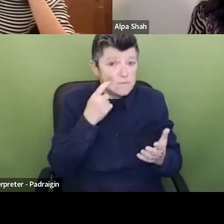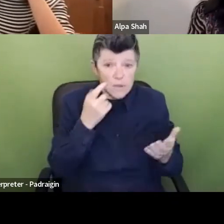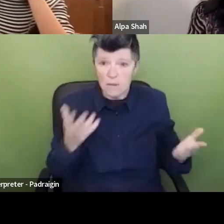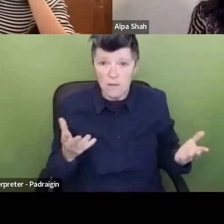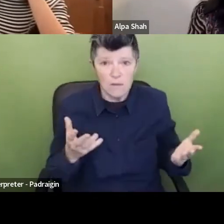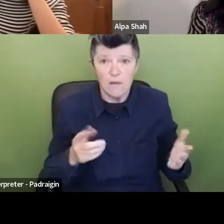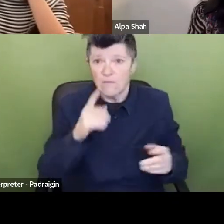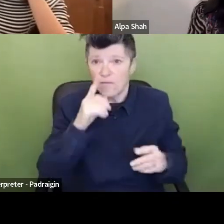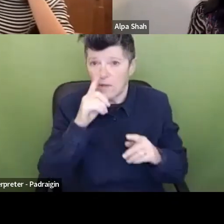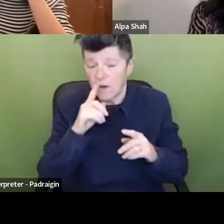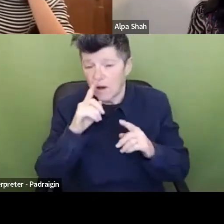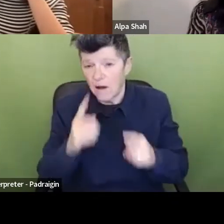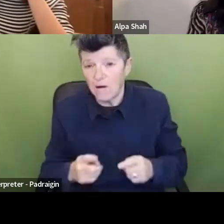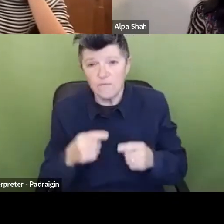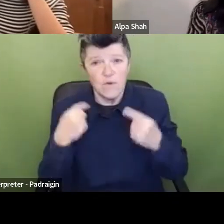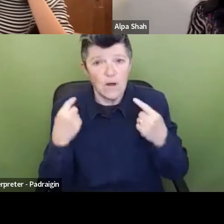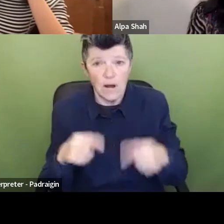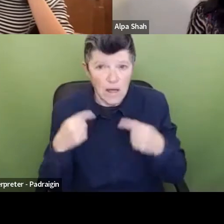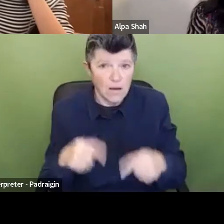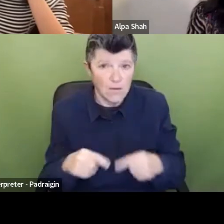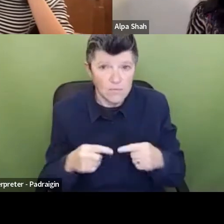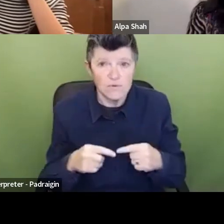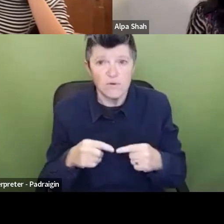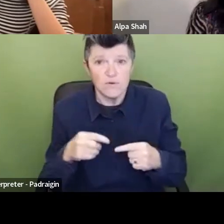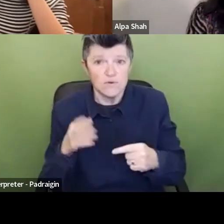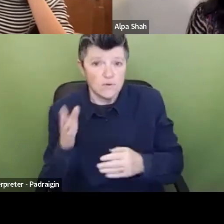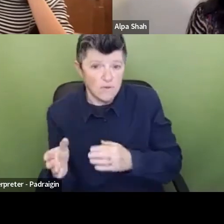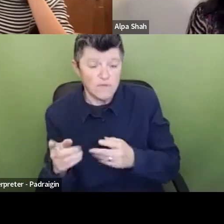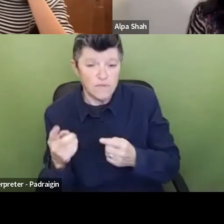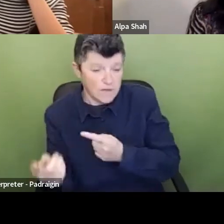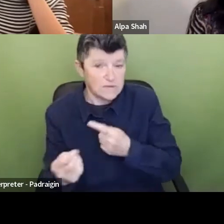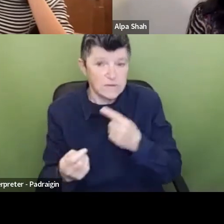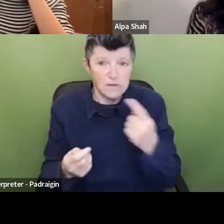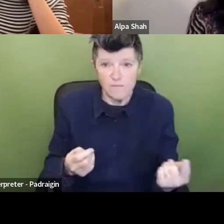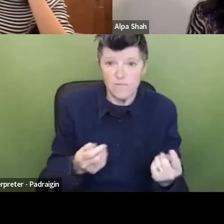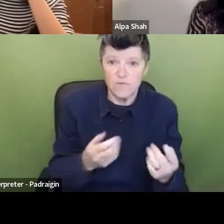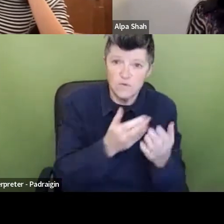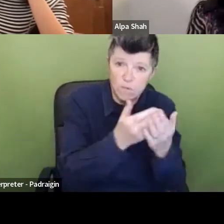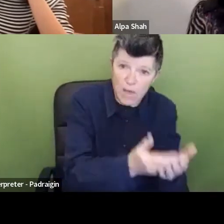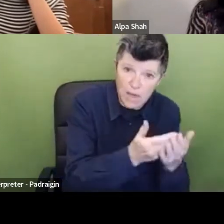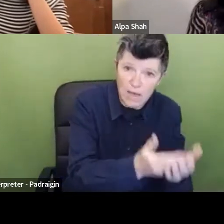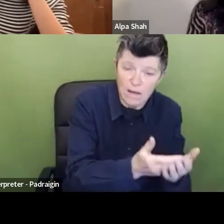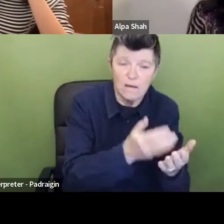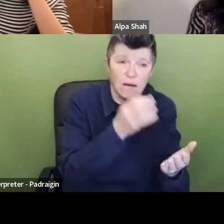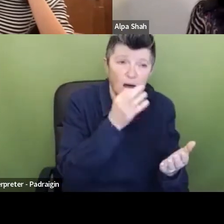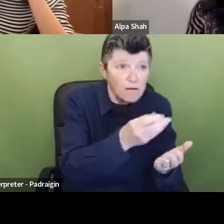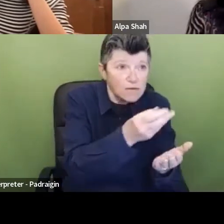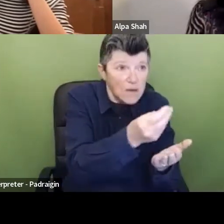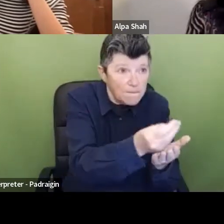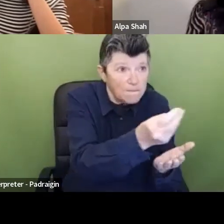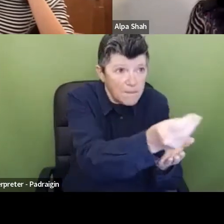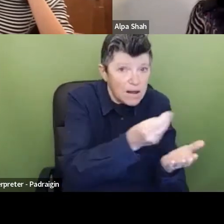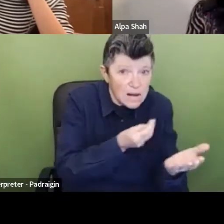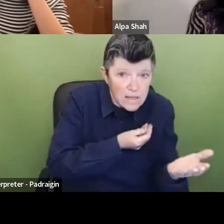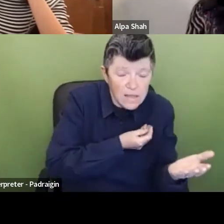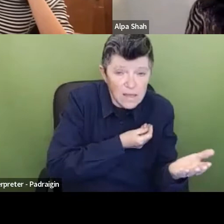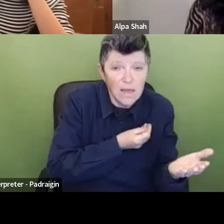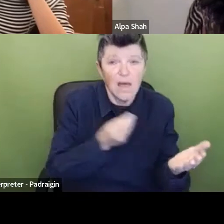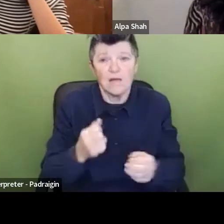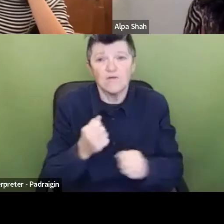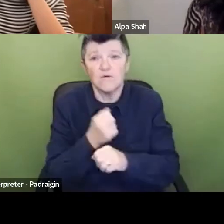not allowed to, and that's already what I'm touching on here, to beg, to ask people for money, and to make